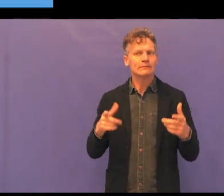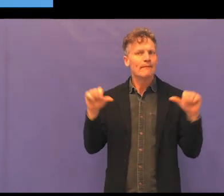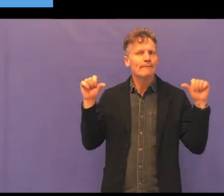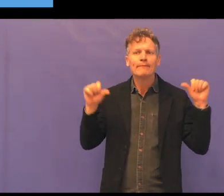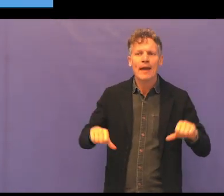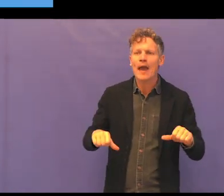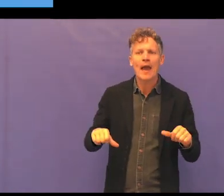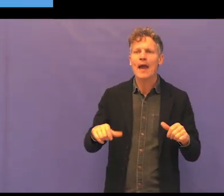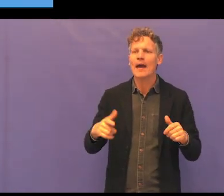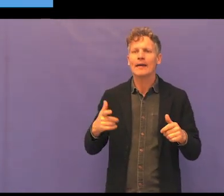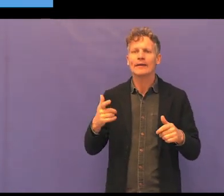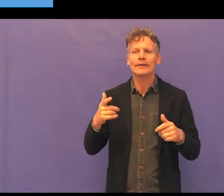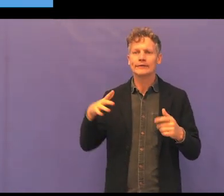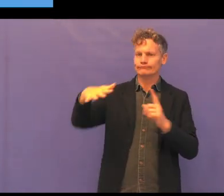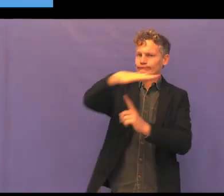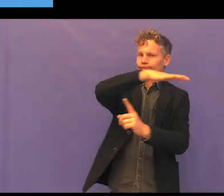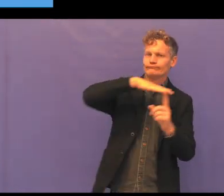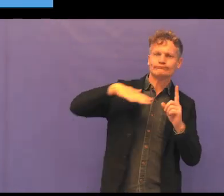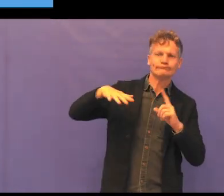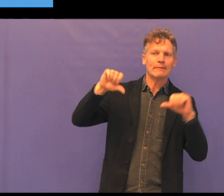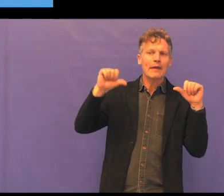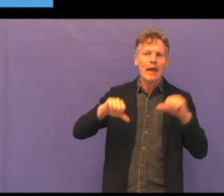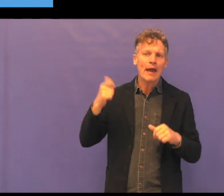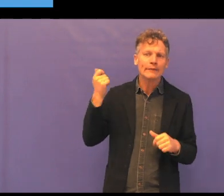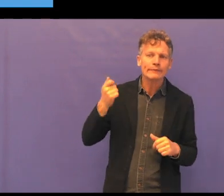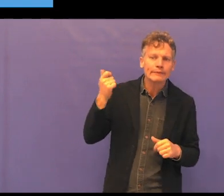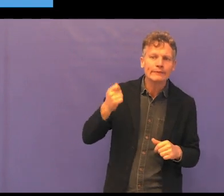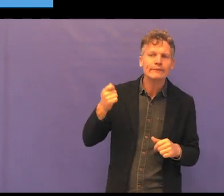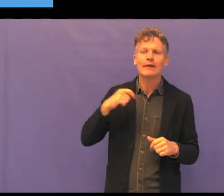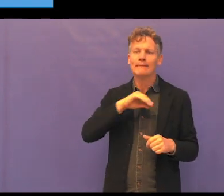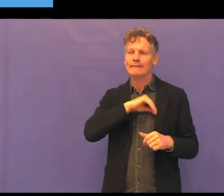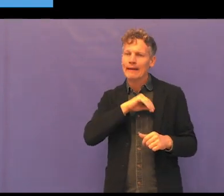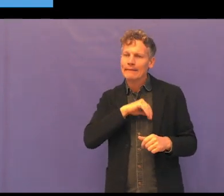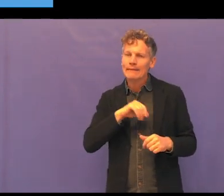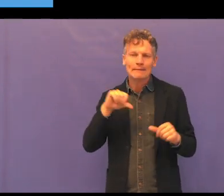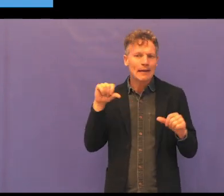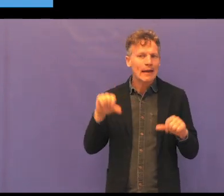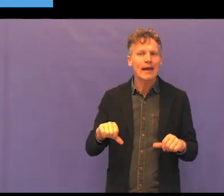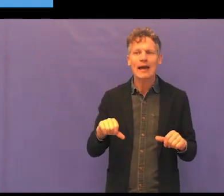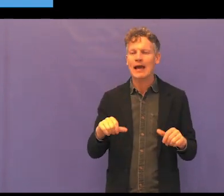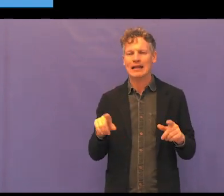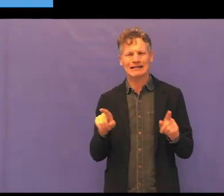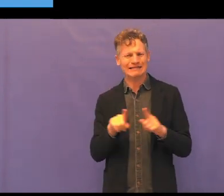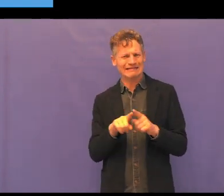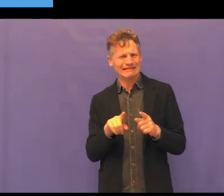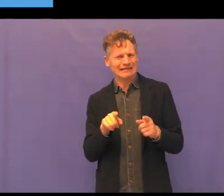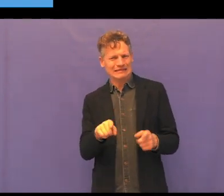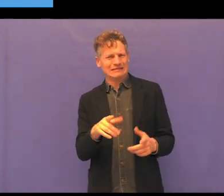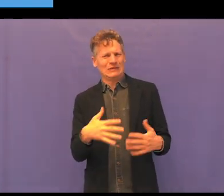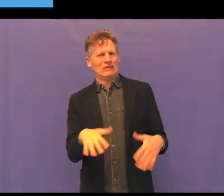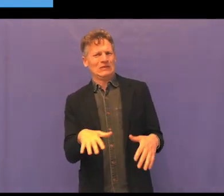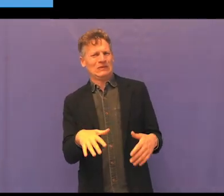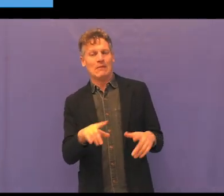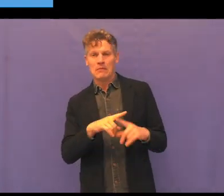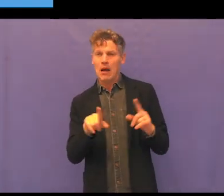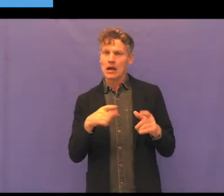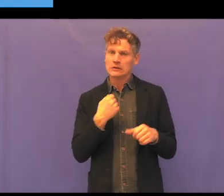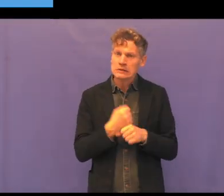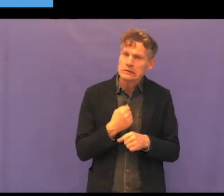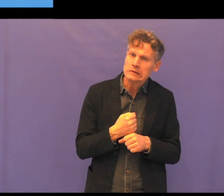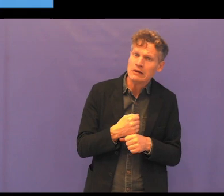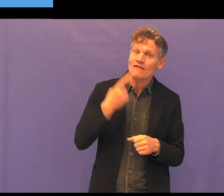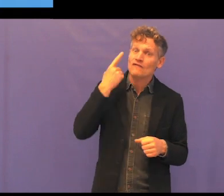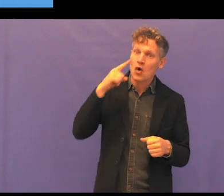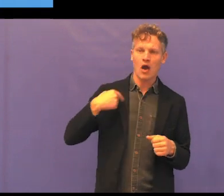digital behemoth. Is there a sense in which translators could potentially, or maybe indeed are already potentially, become